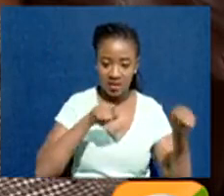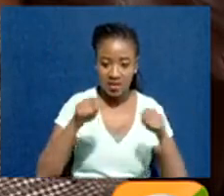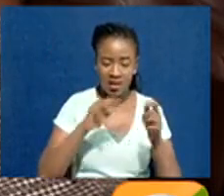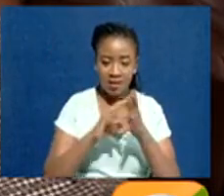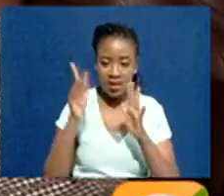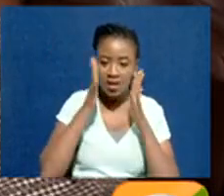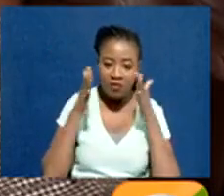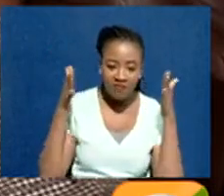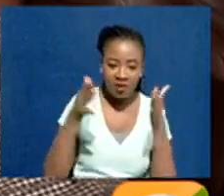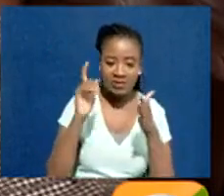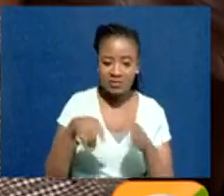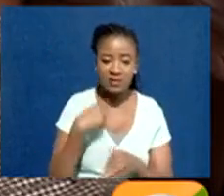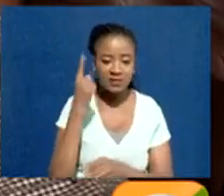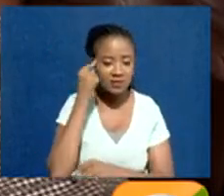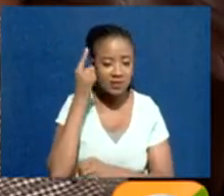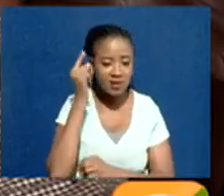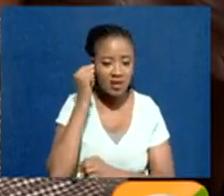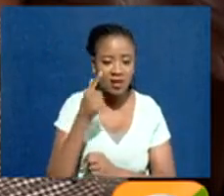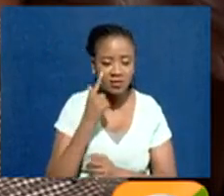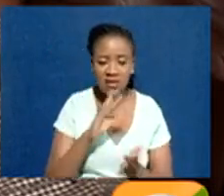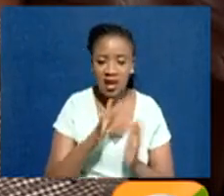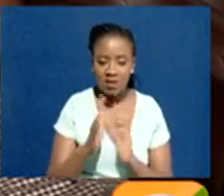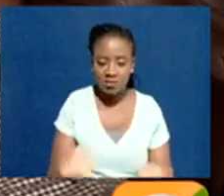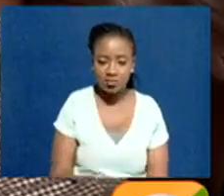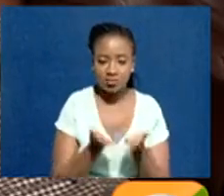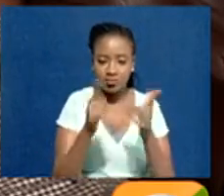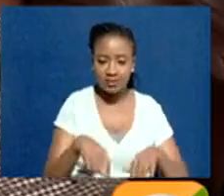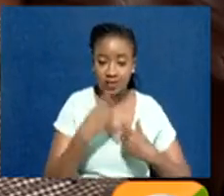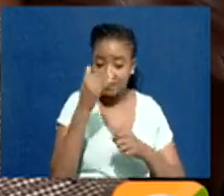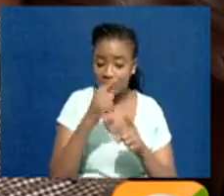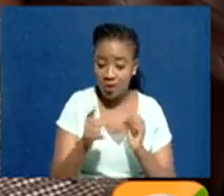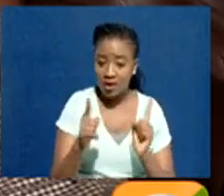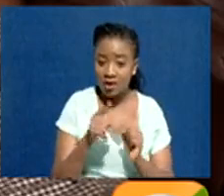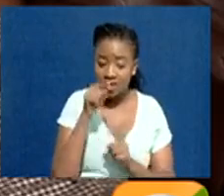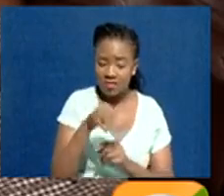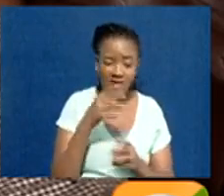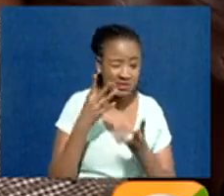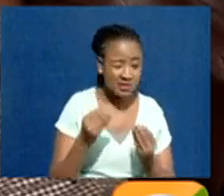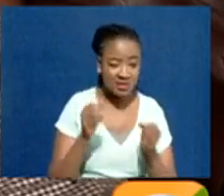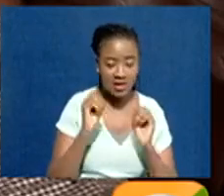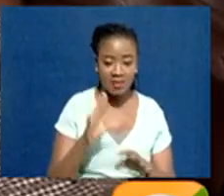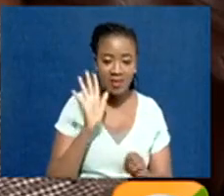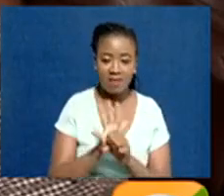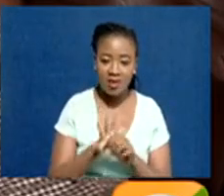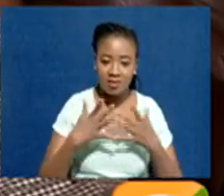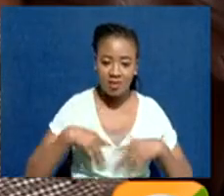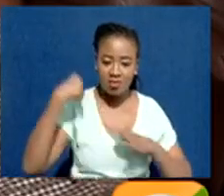high cost of living, which has been a persistent issue as many households struggle to make ends meet.